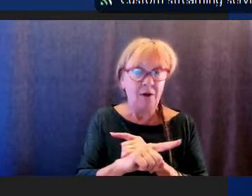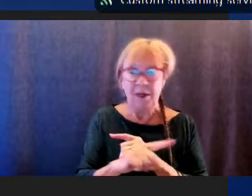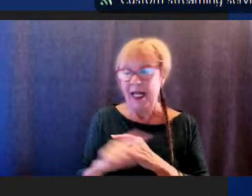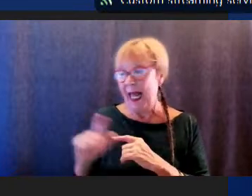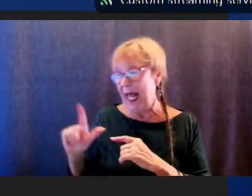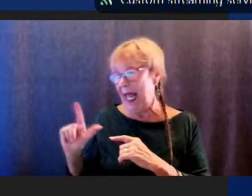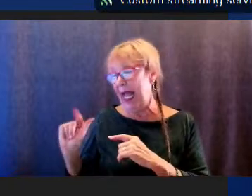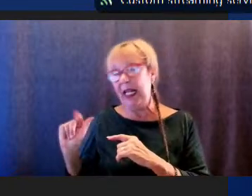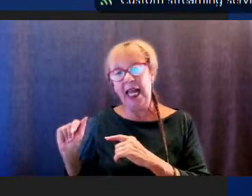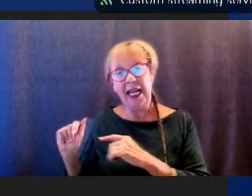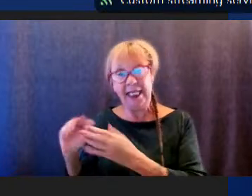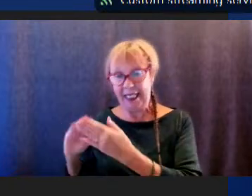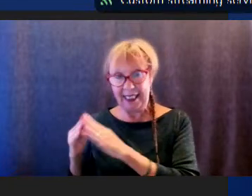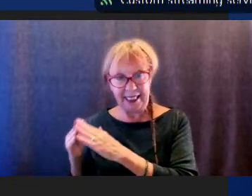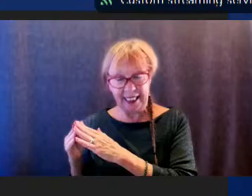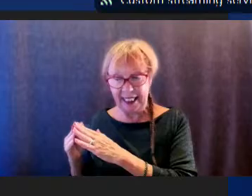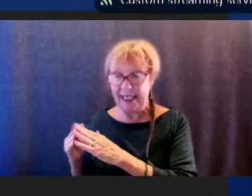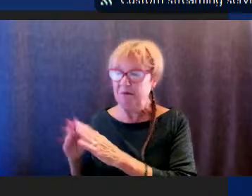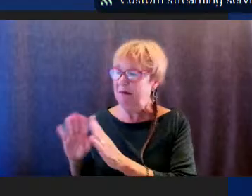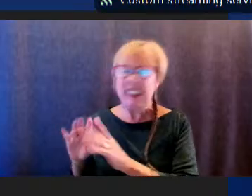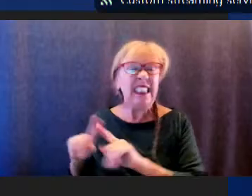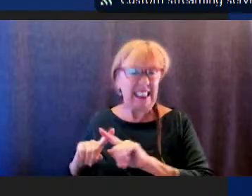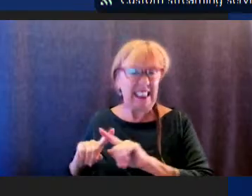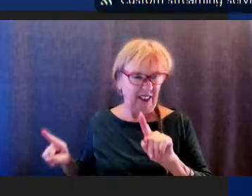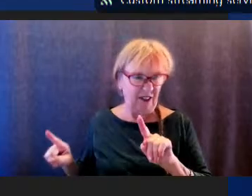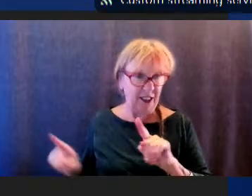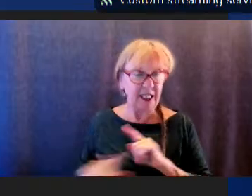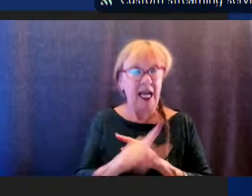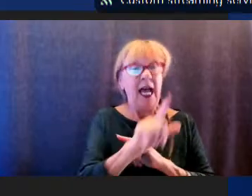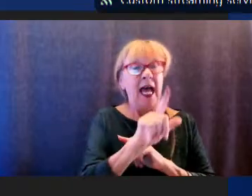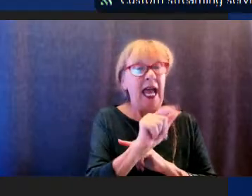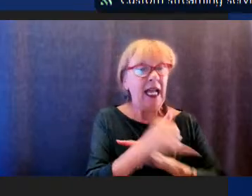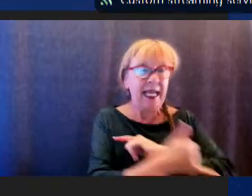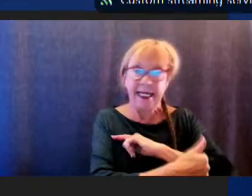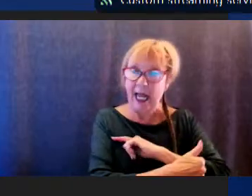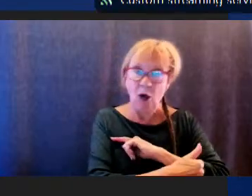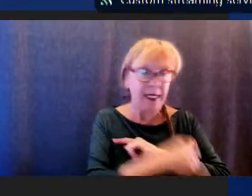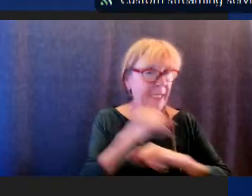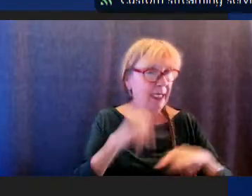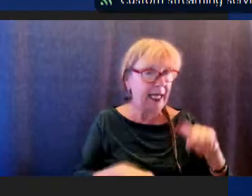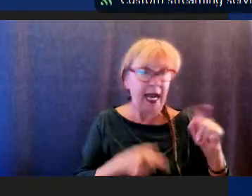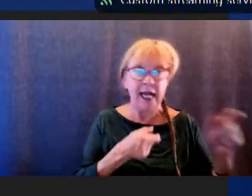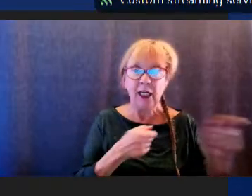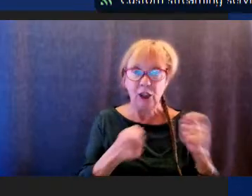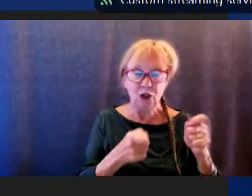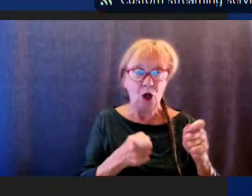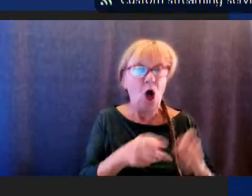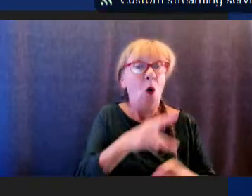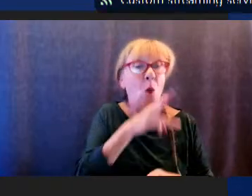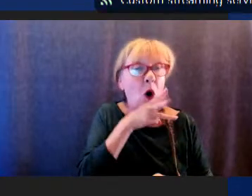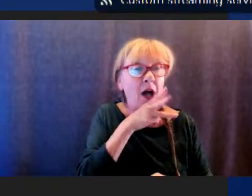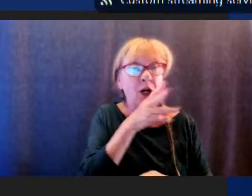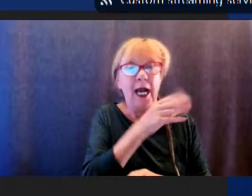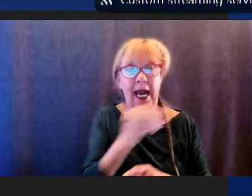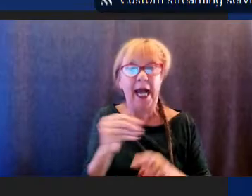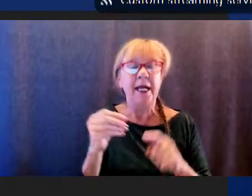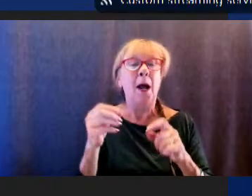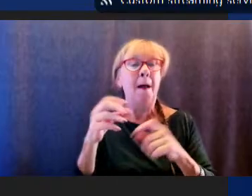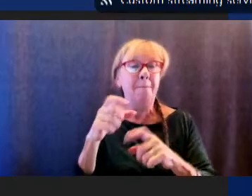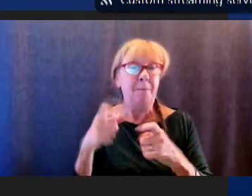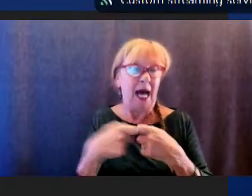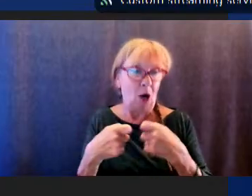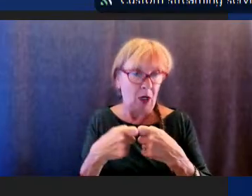LA, the county does not have authority to control water and power. We have to work with Southern California